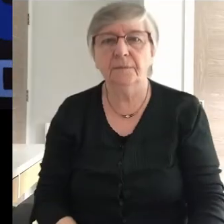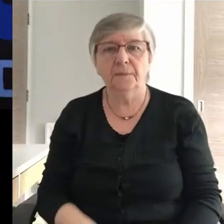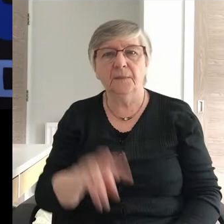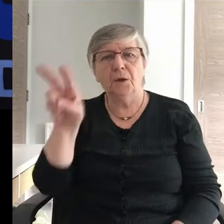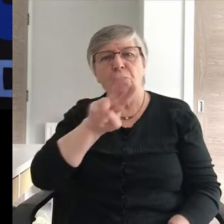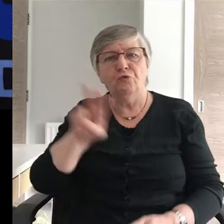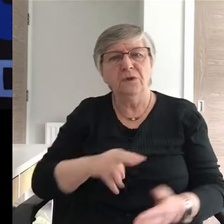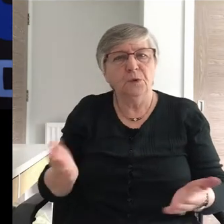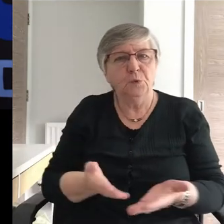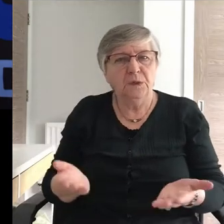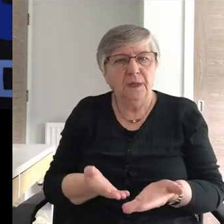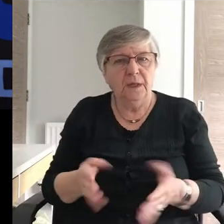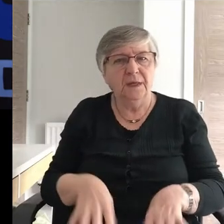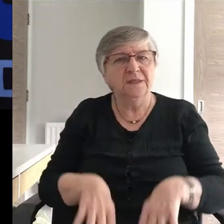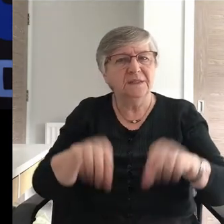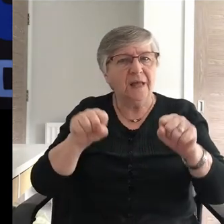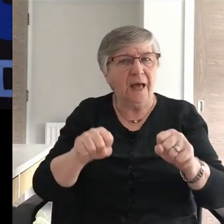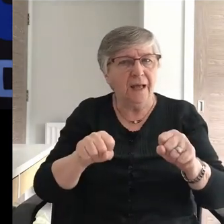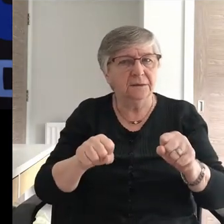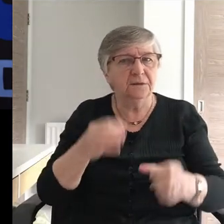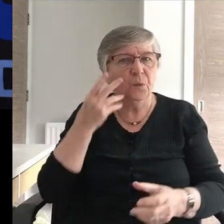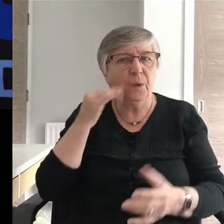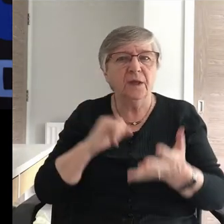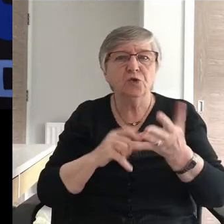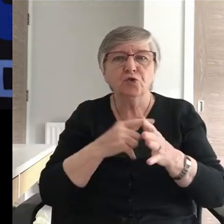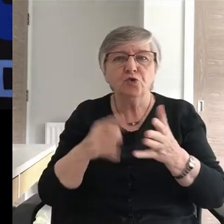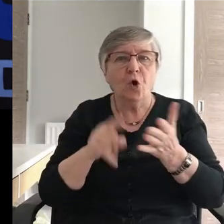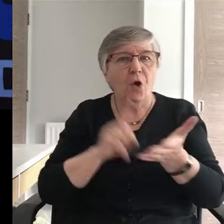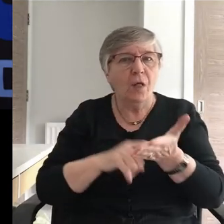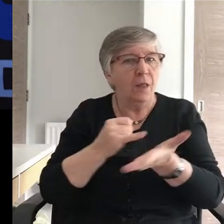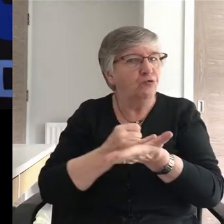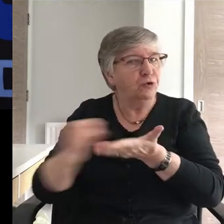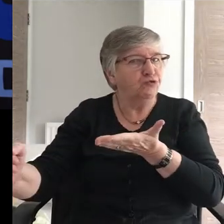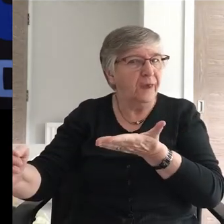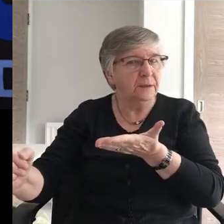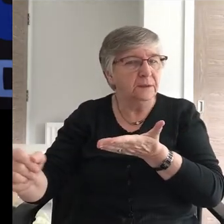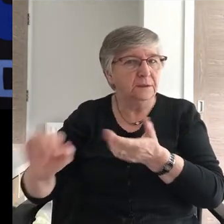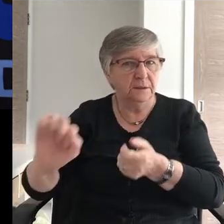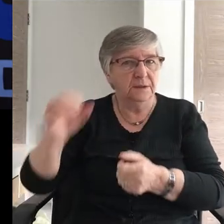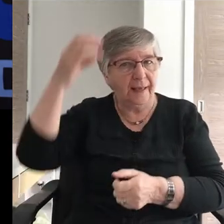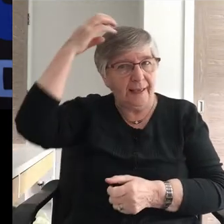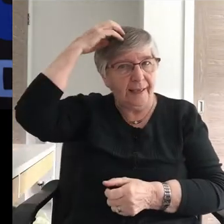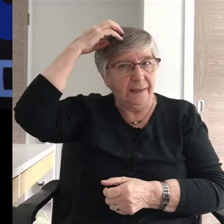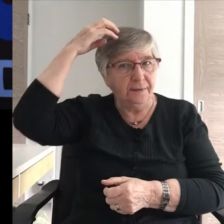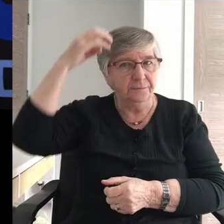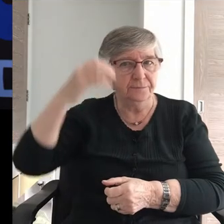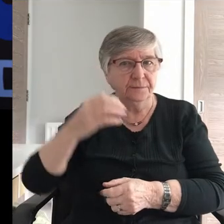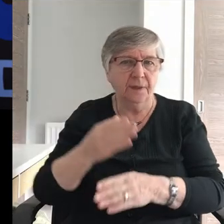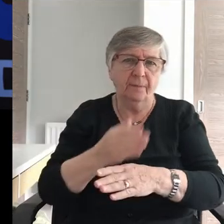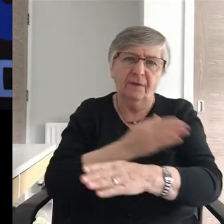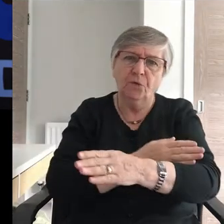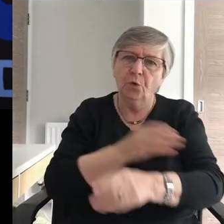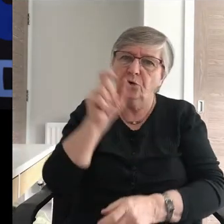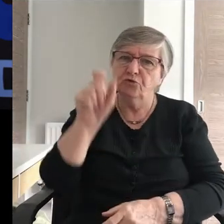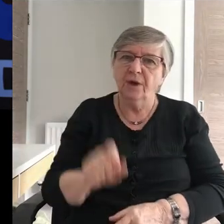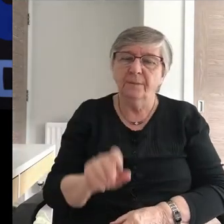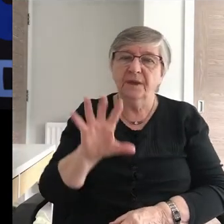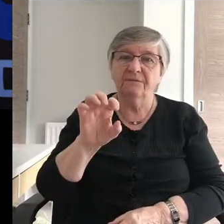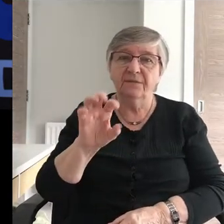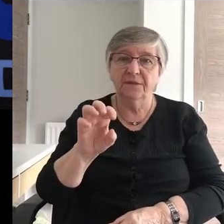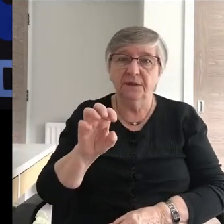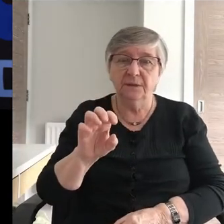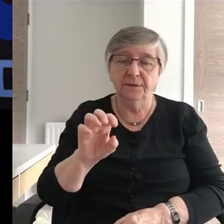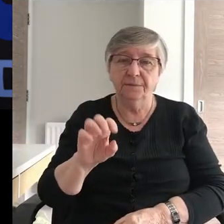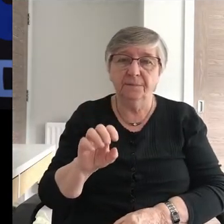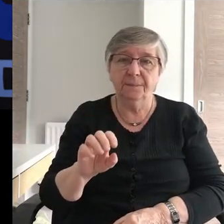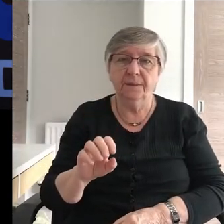Our reading today starts from the time when Saul was rejected as king over Israel. Earlier in chapter 15, in